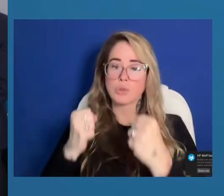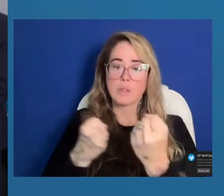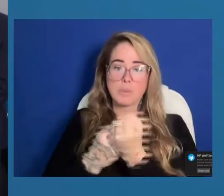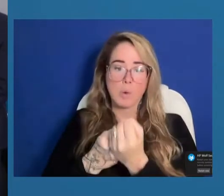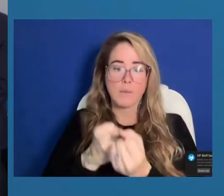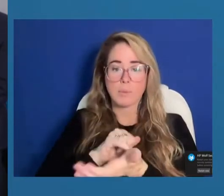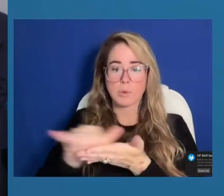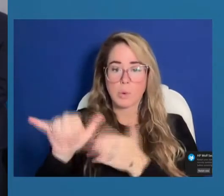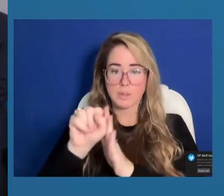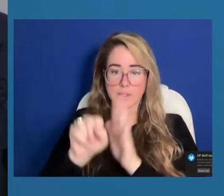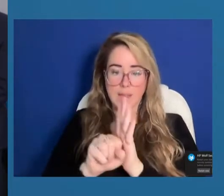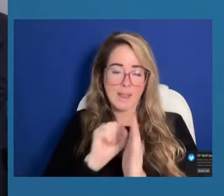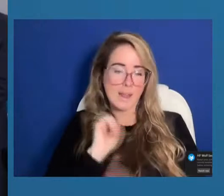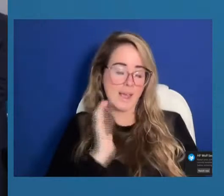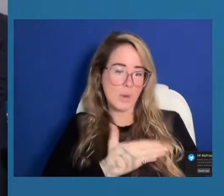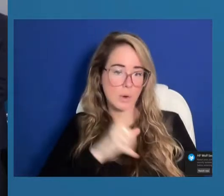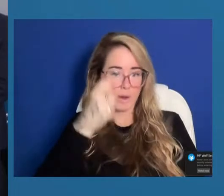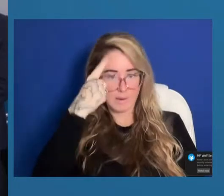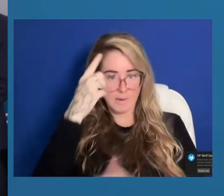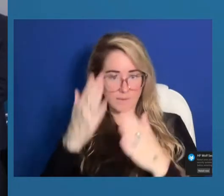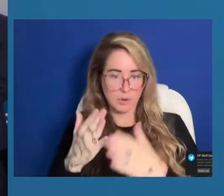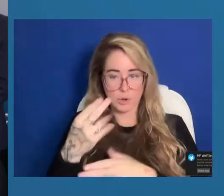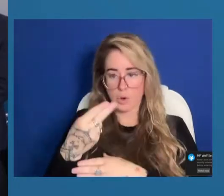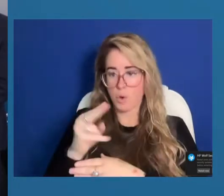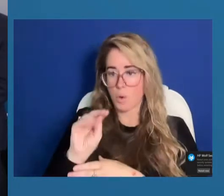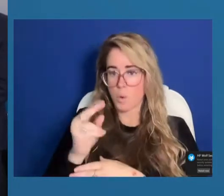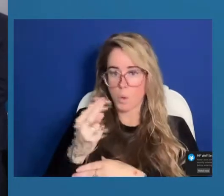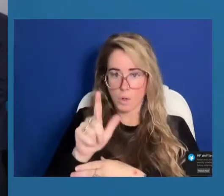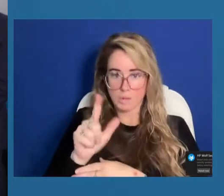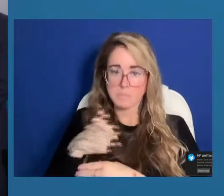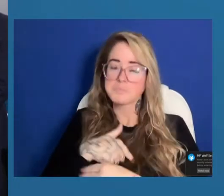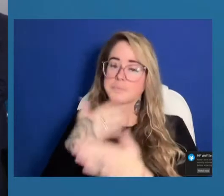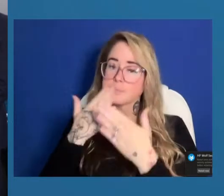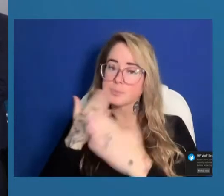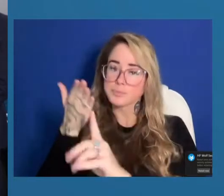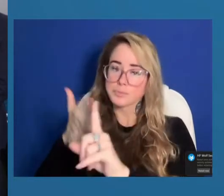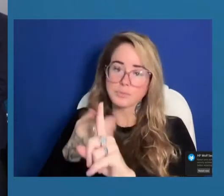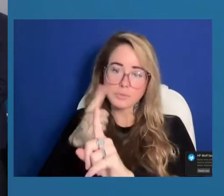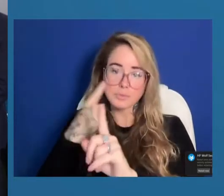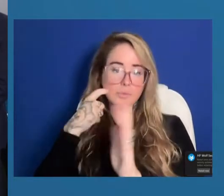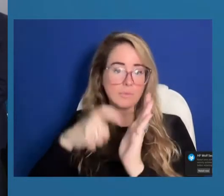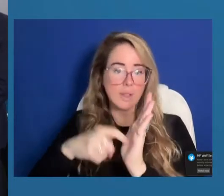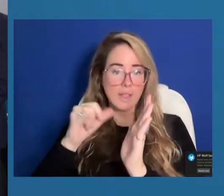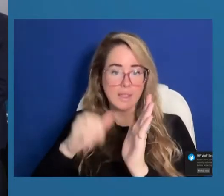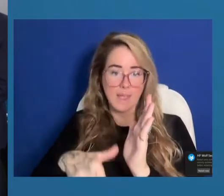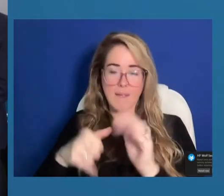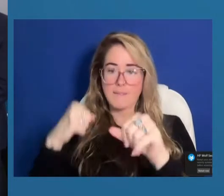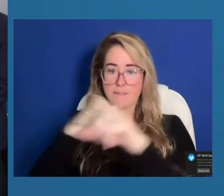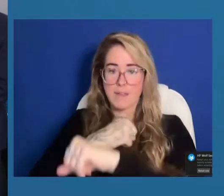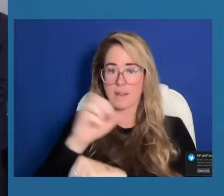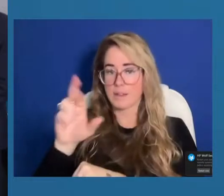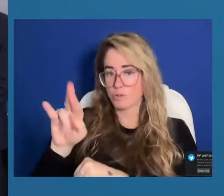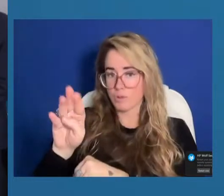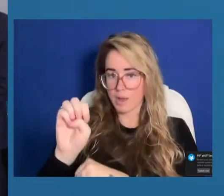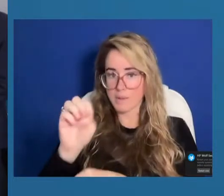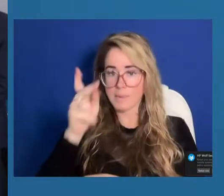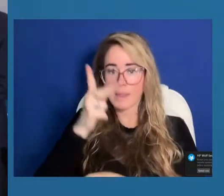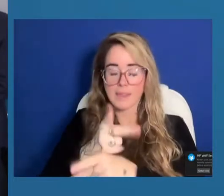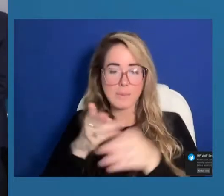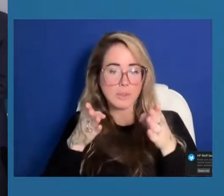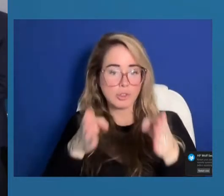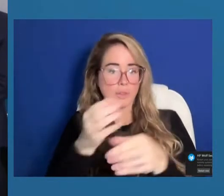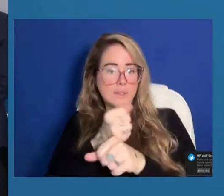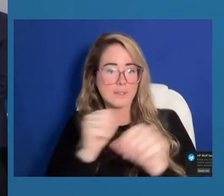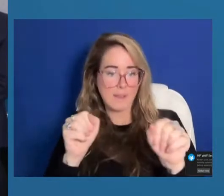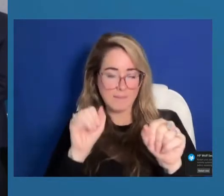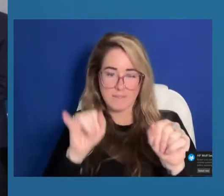our Governor, Kathy Hochul. We want to thank Governor Hochul for recognizing that fighting crime and keeping our streets safe